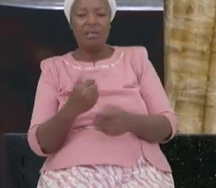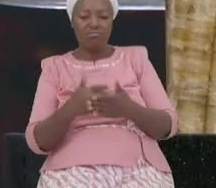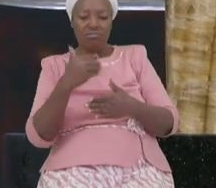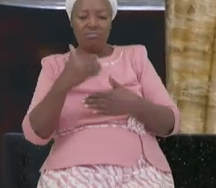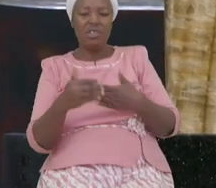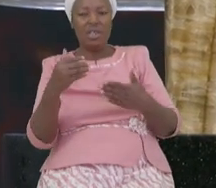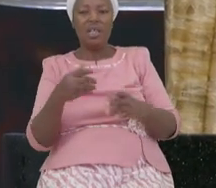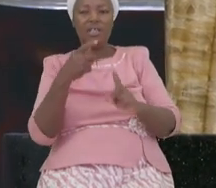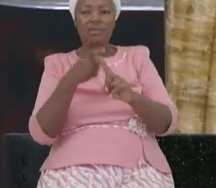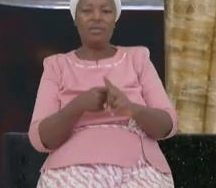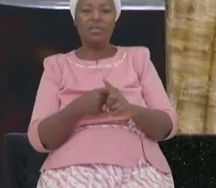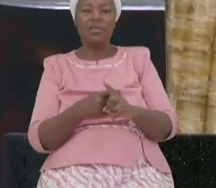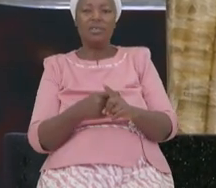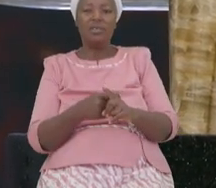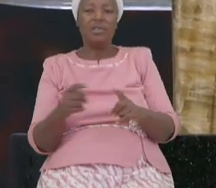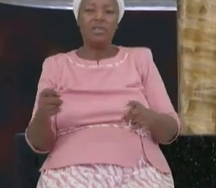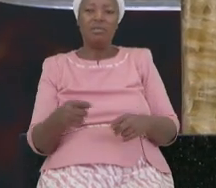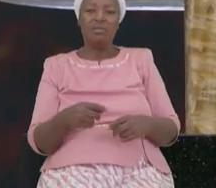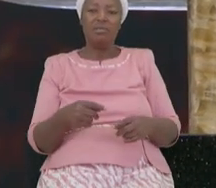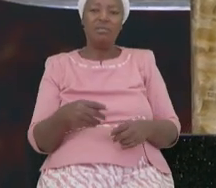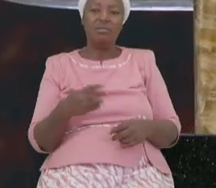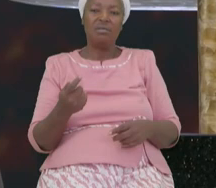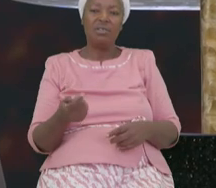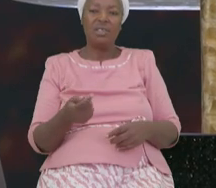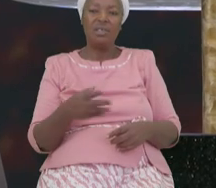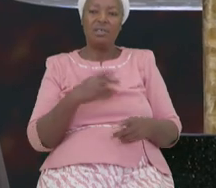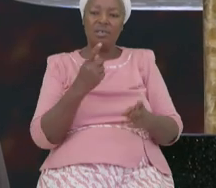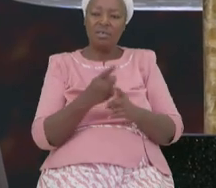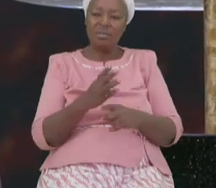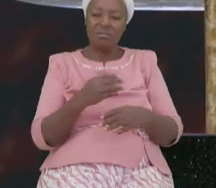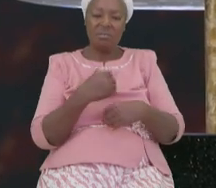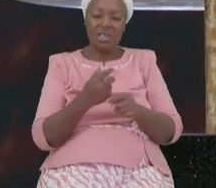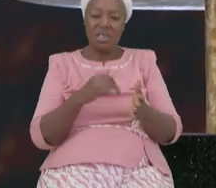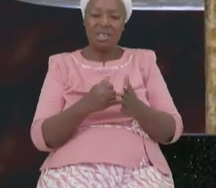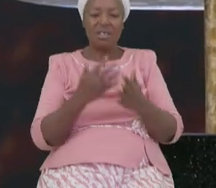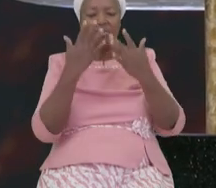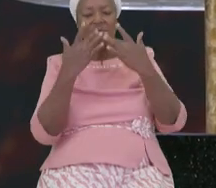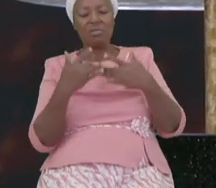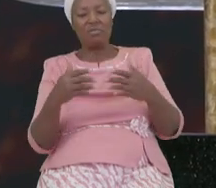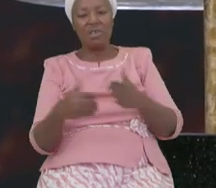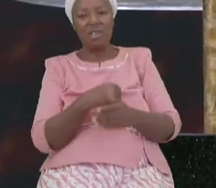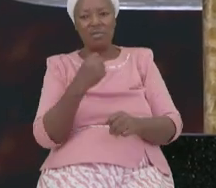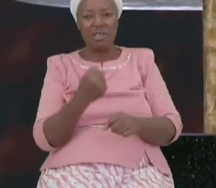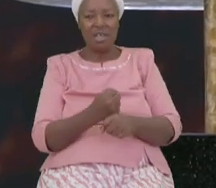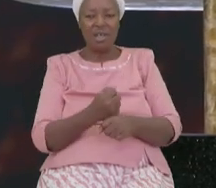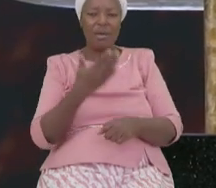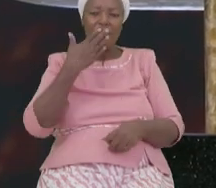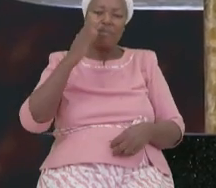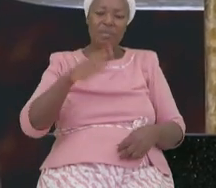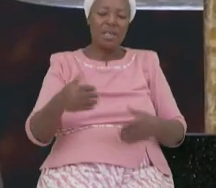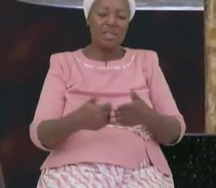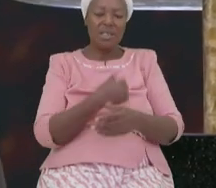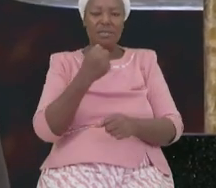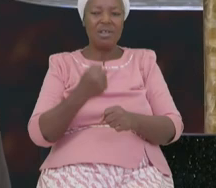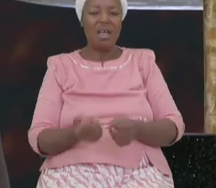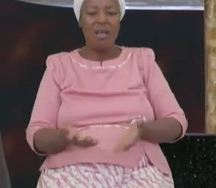month, is sorrowful New Year, unfortunate New Year, heaviness